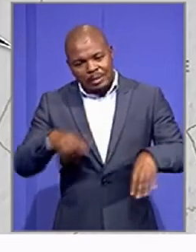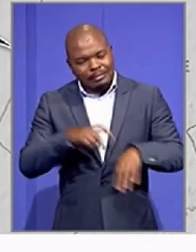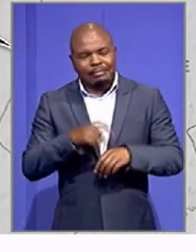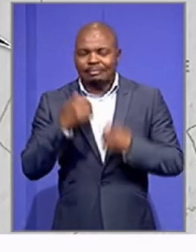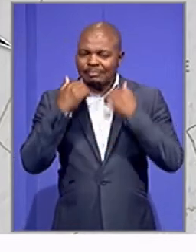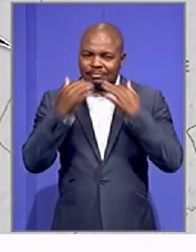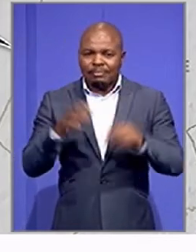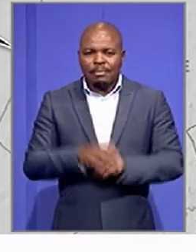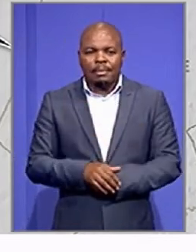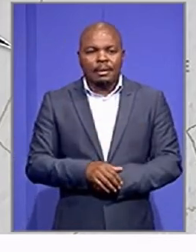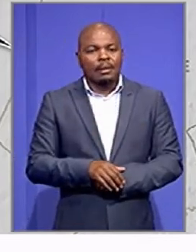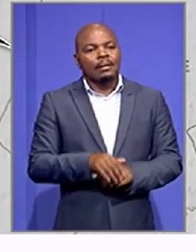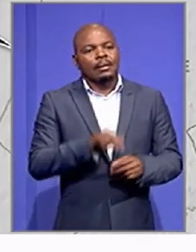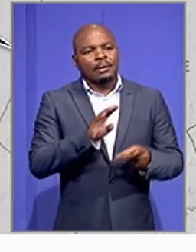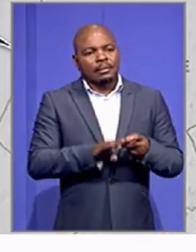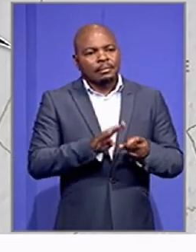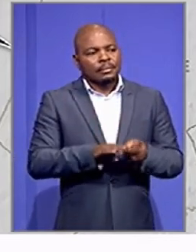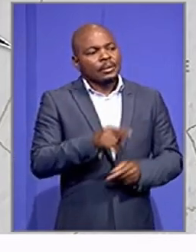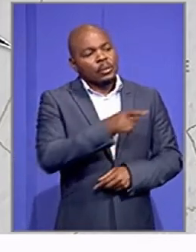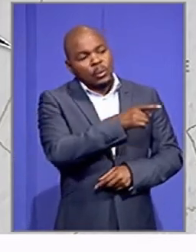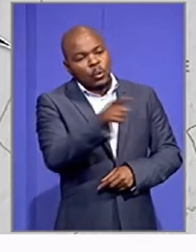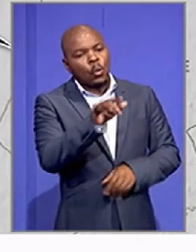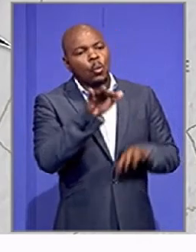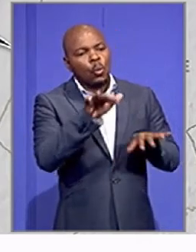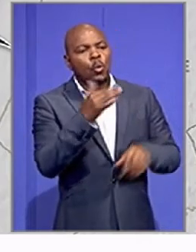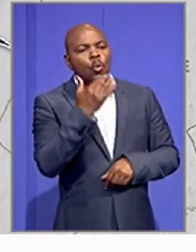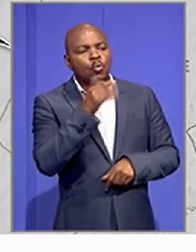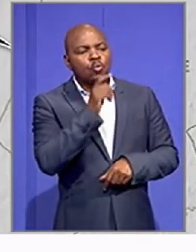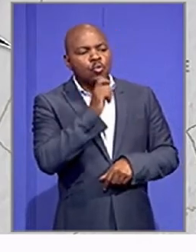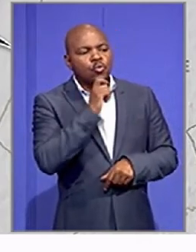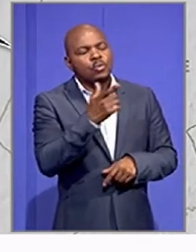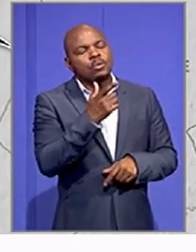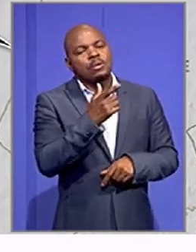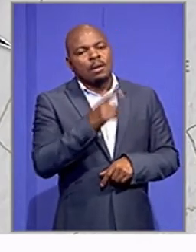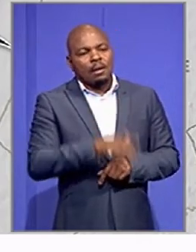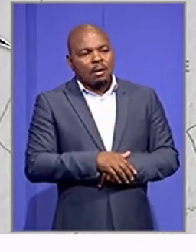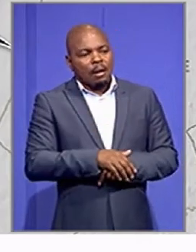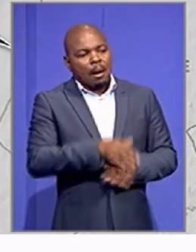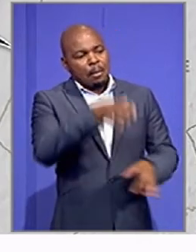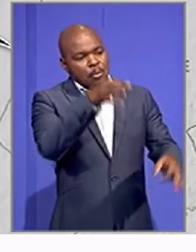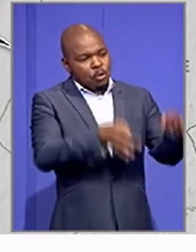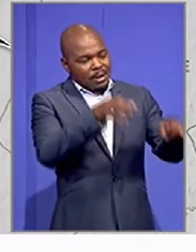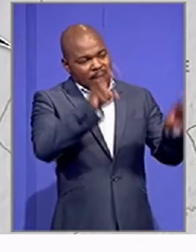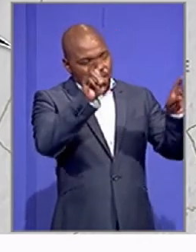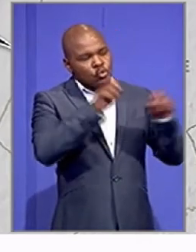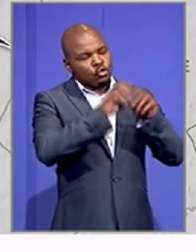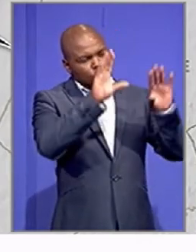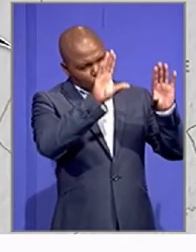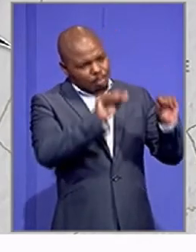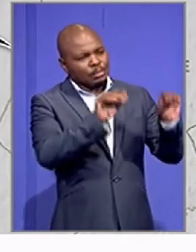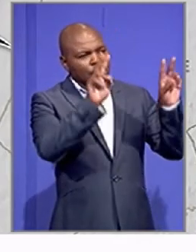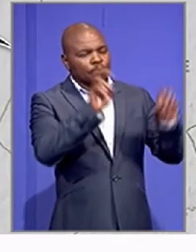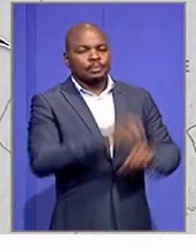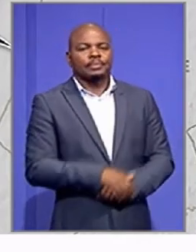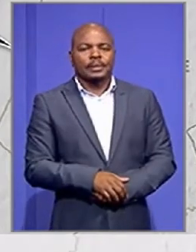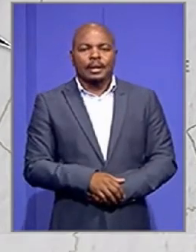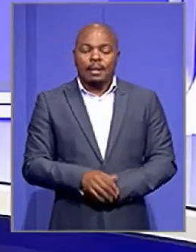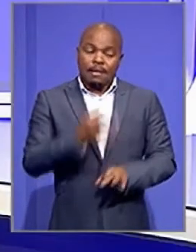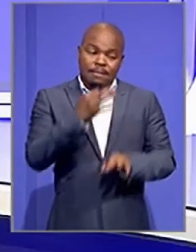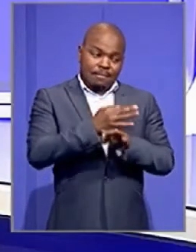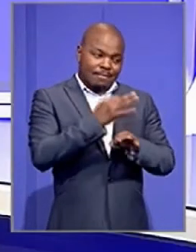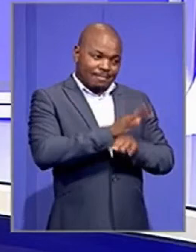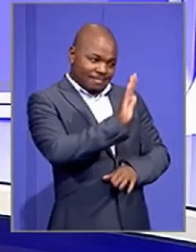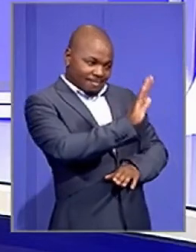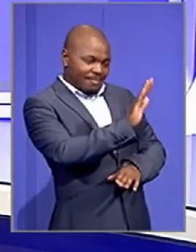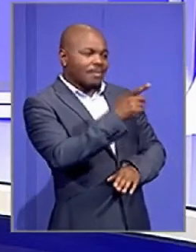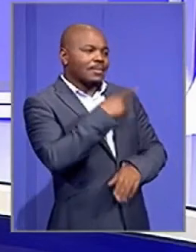also calling on those who are using our learners for their own political things to stop doing that. Re lebogetse nako